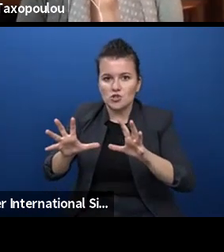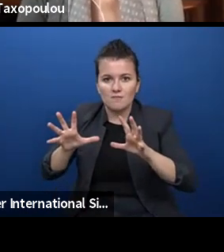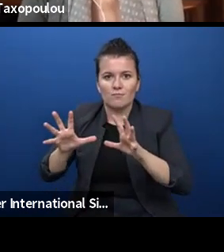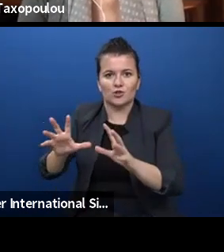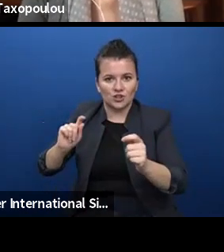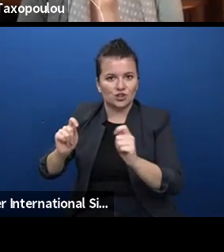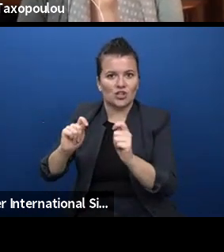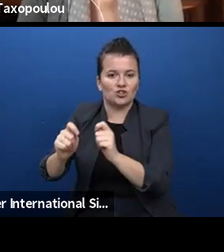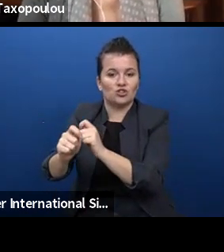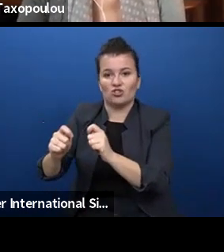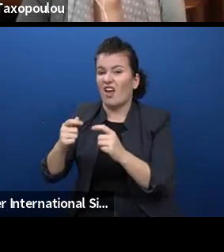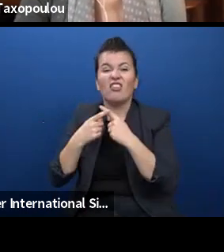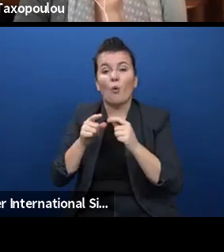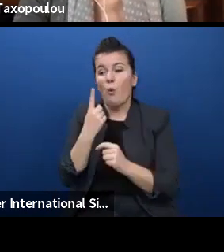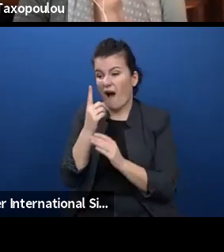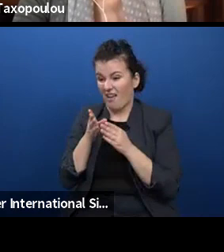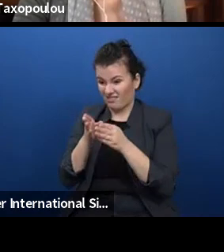different ways.